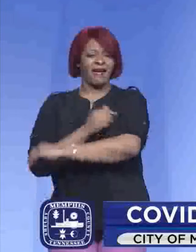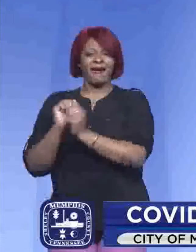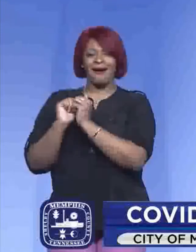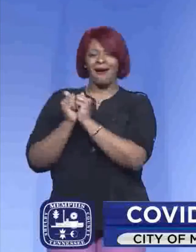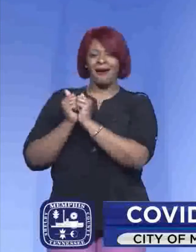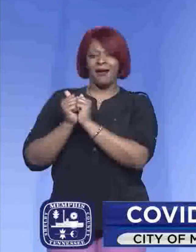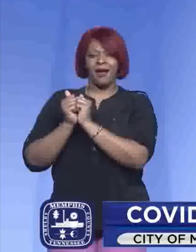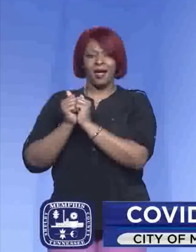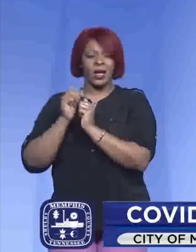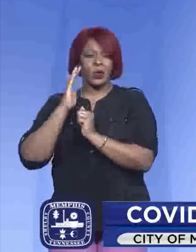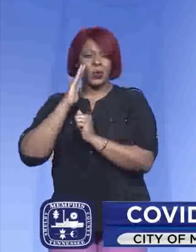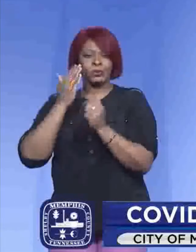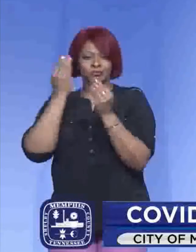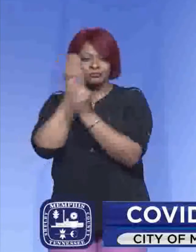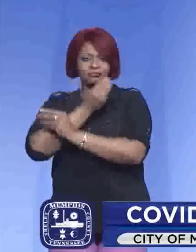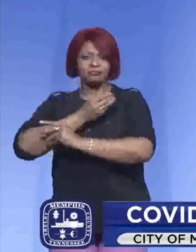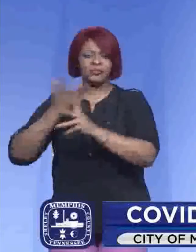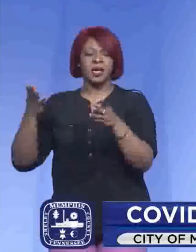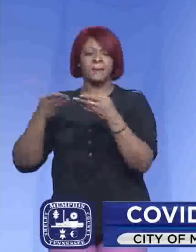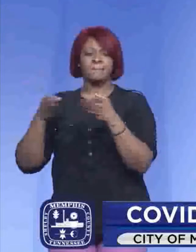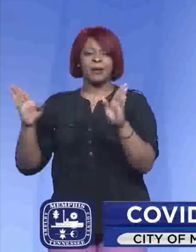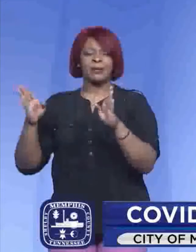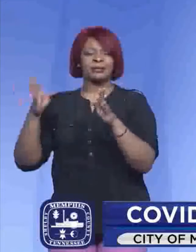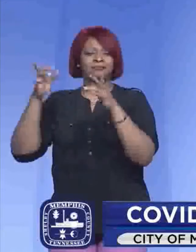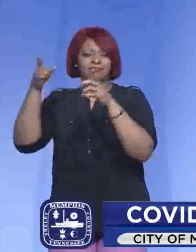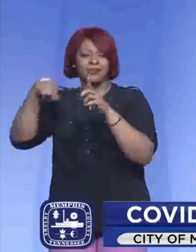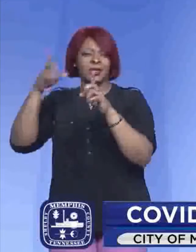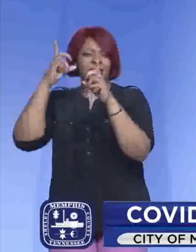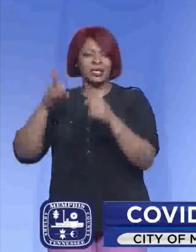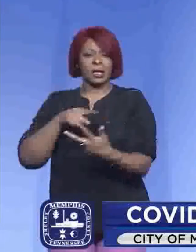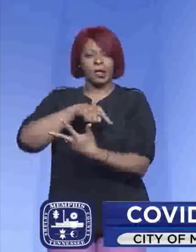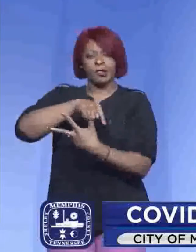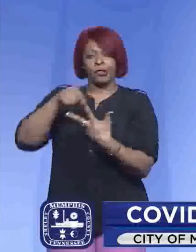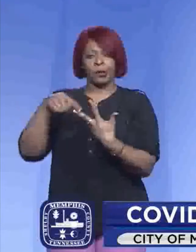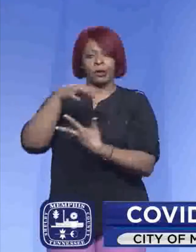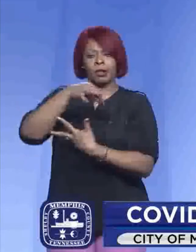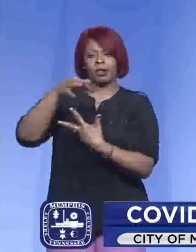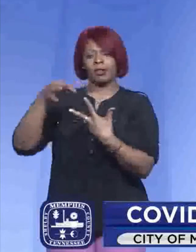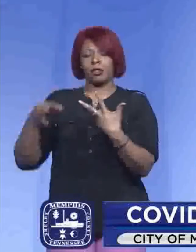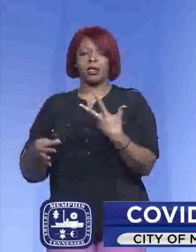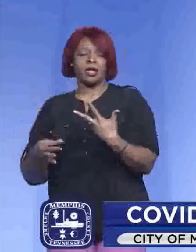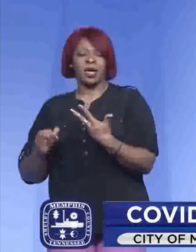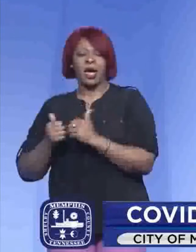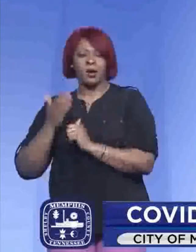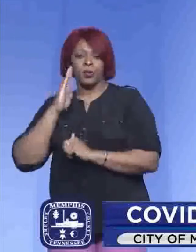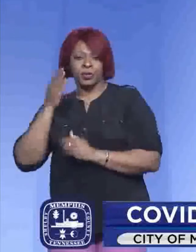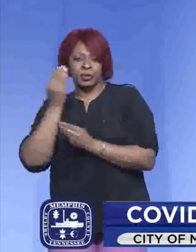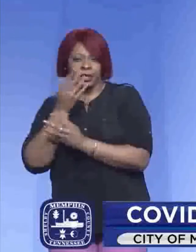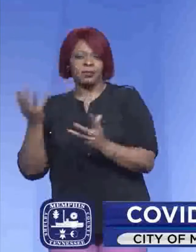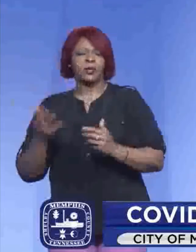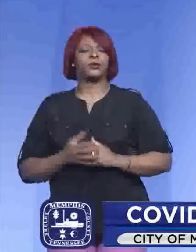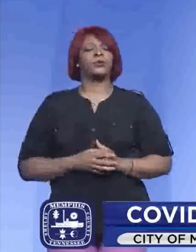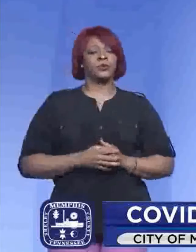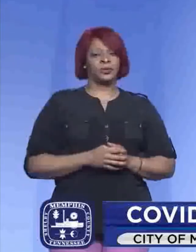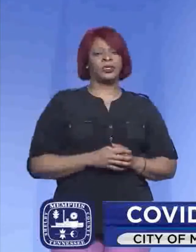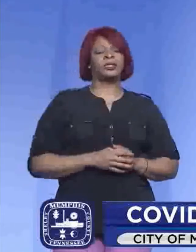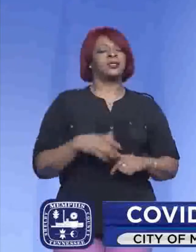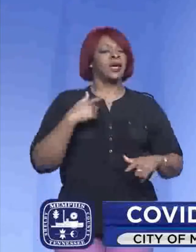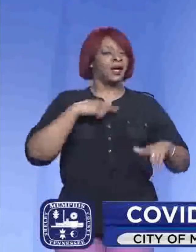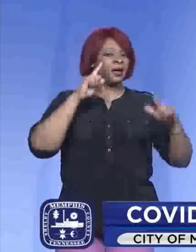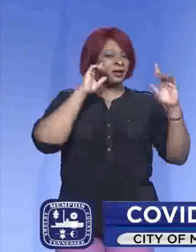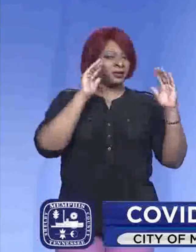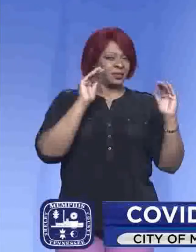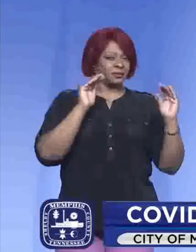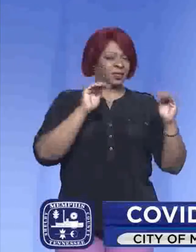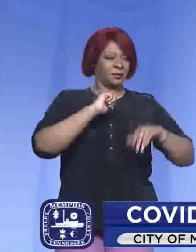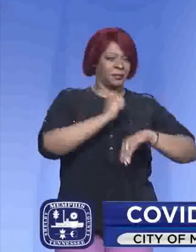about letting the public kind of decide which of the three vaccines they could choose from? Sure. I anticipate,